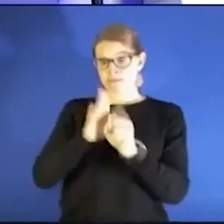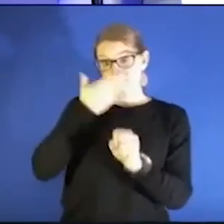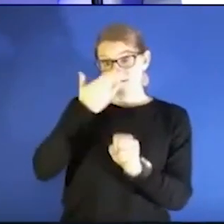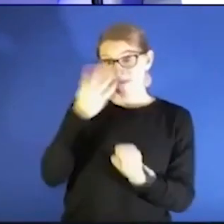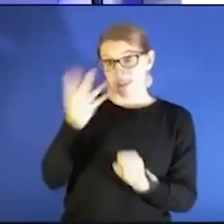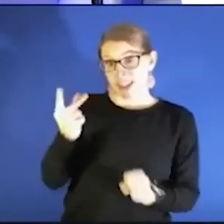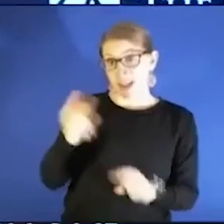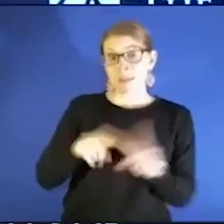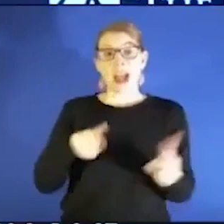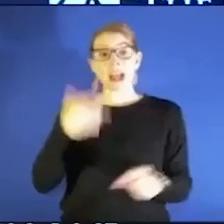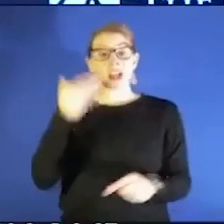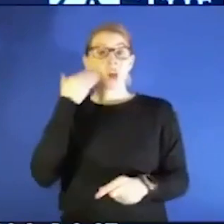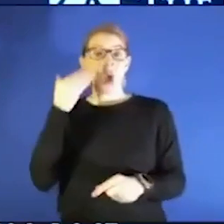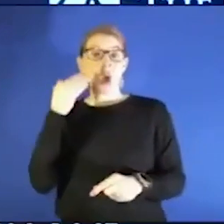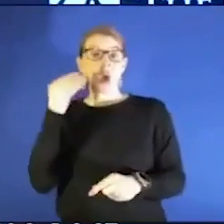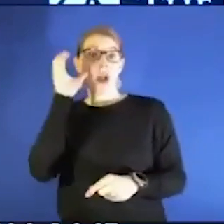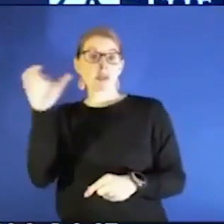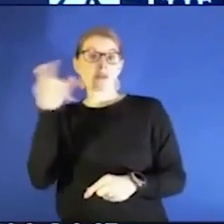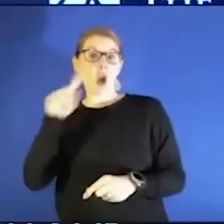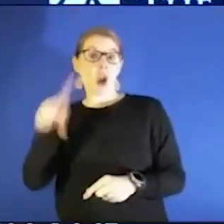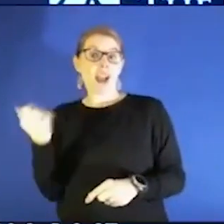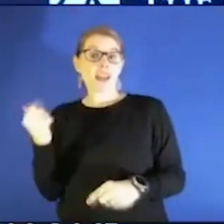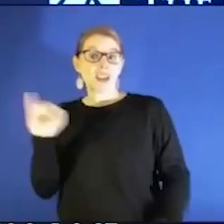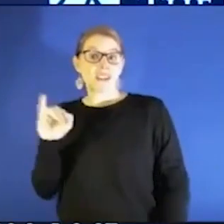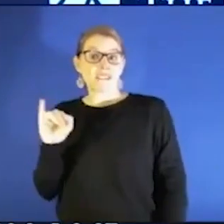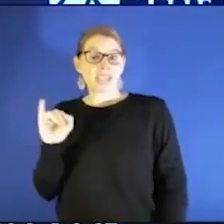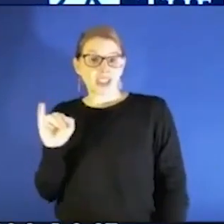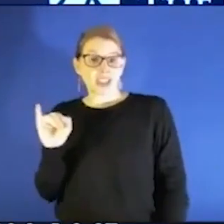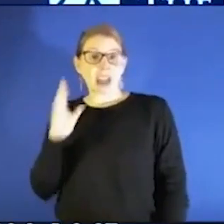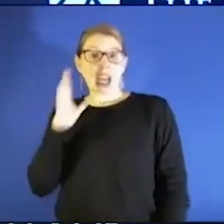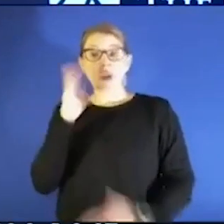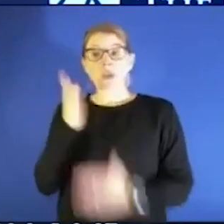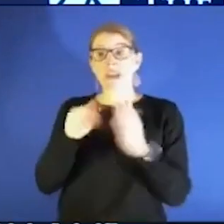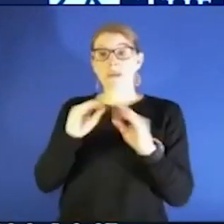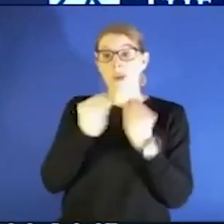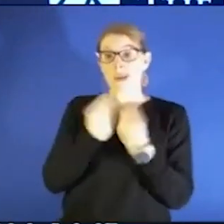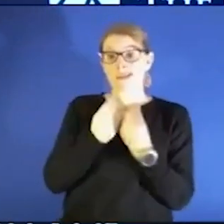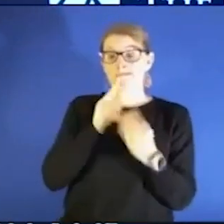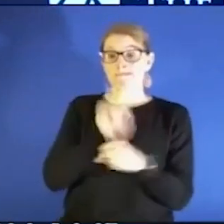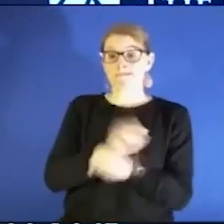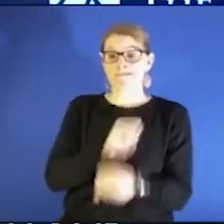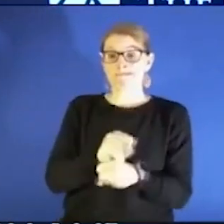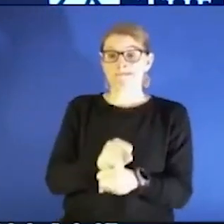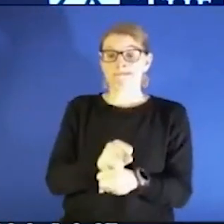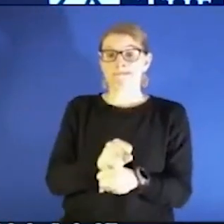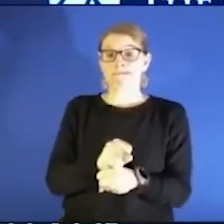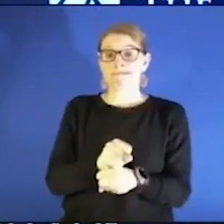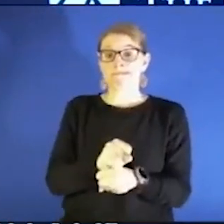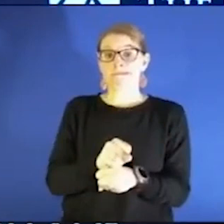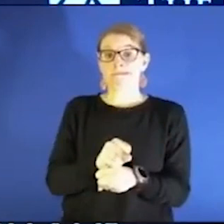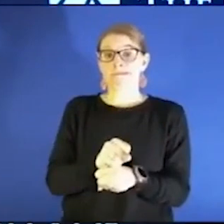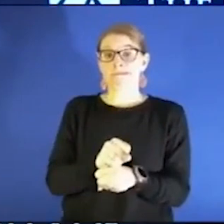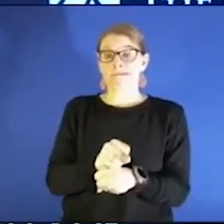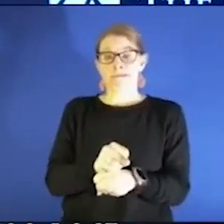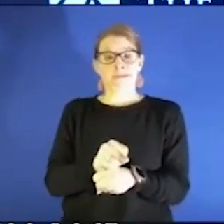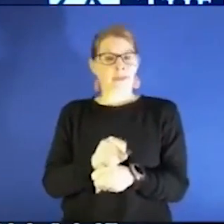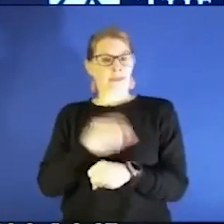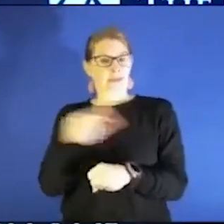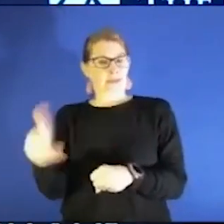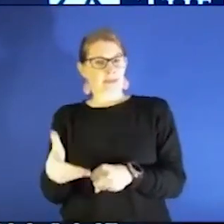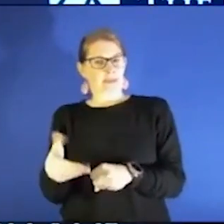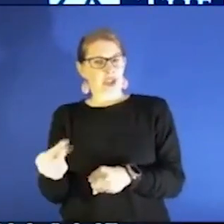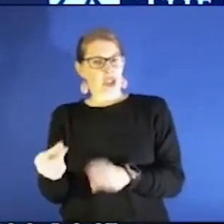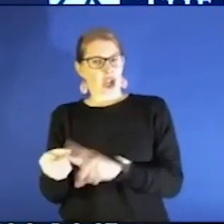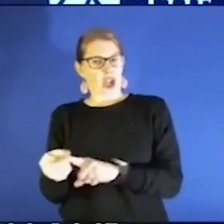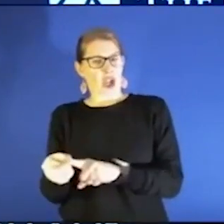the concept of that for other infections, and I know some organizations have actually employed the dogs to help with